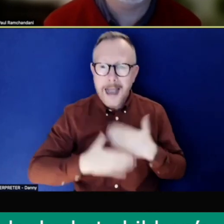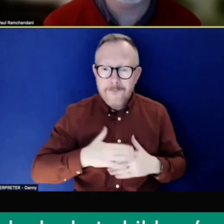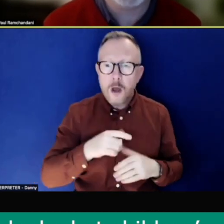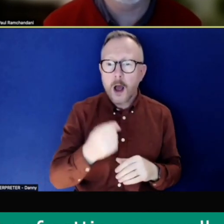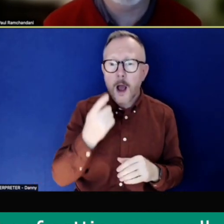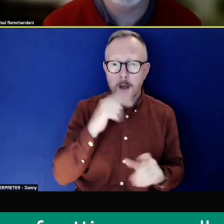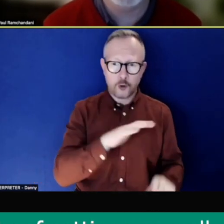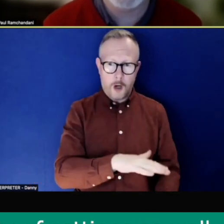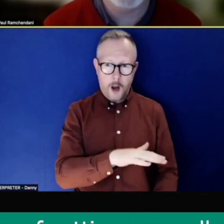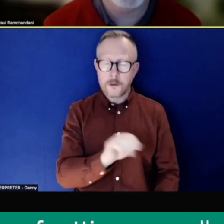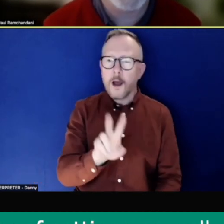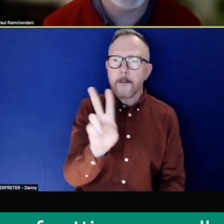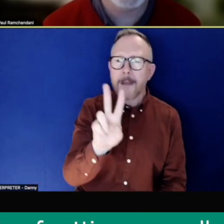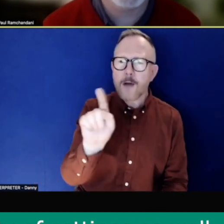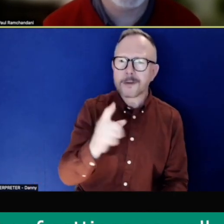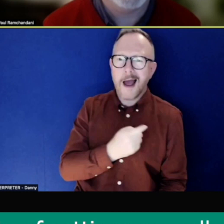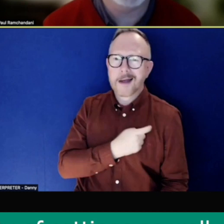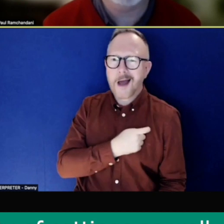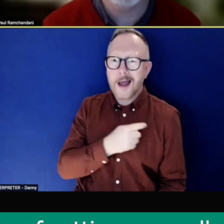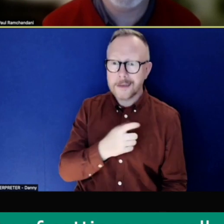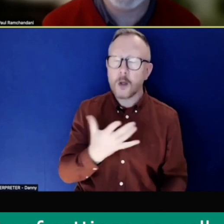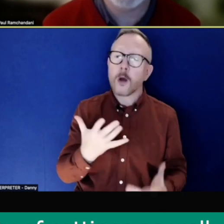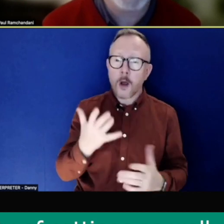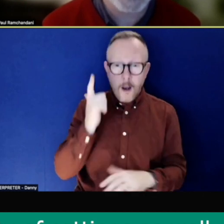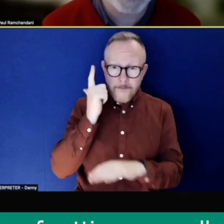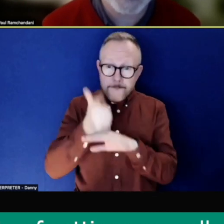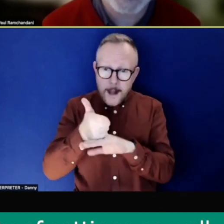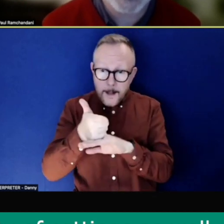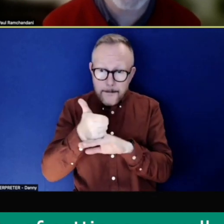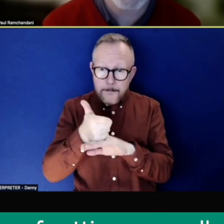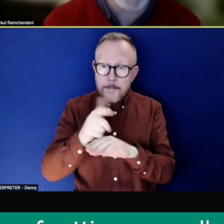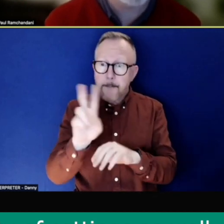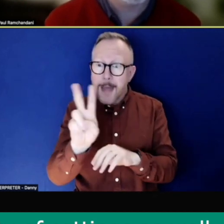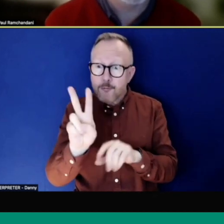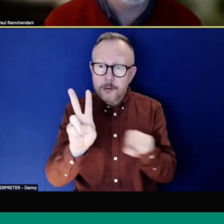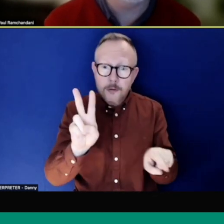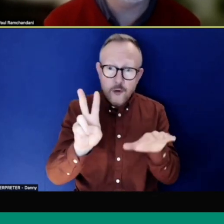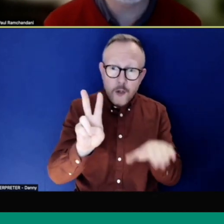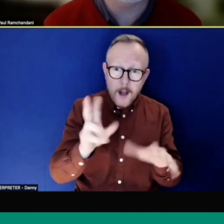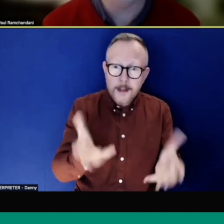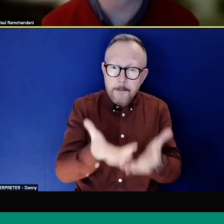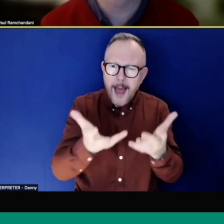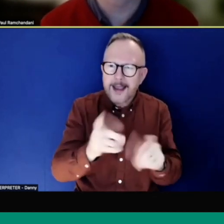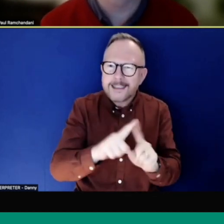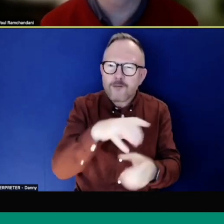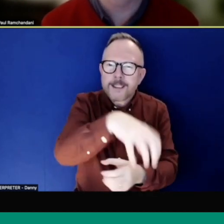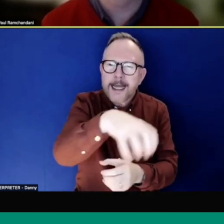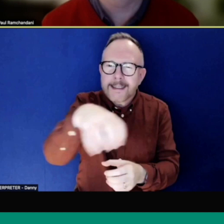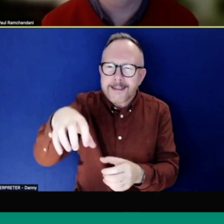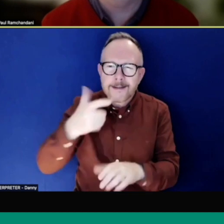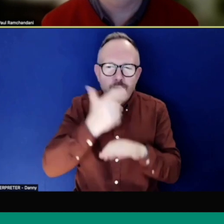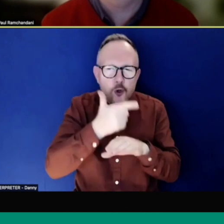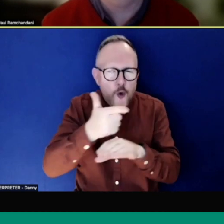mood and anxiety, and we videoed parents and children playing in a variety of settings as well. Next slide, please.